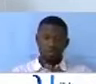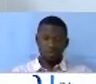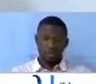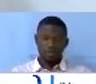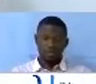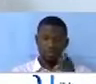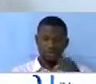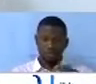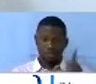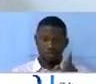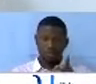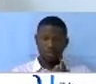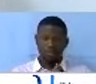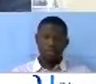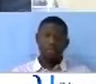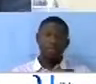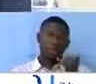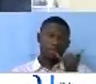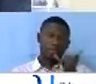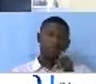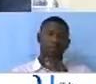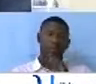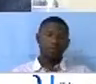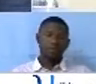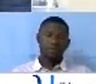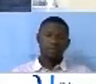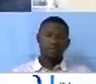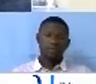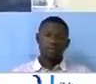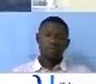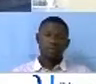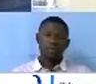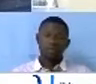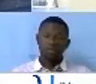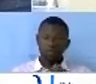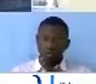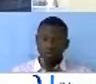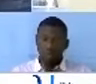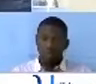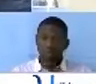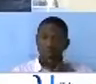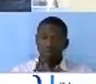Yes, sir. And those instructions were to detain these people.